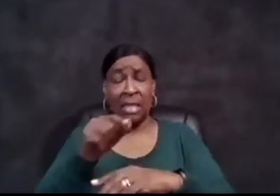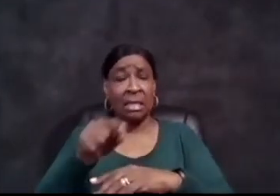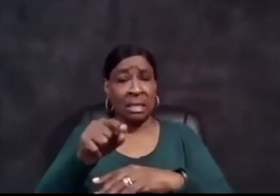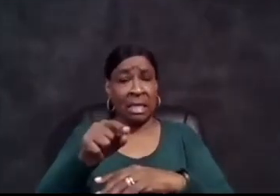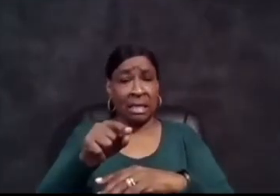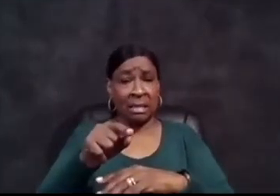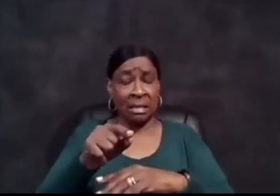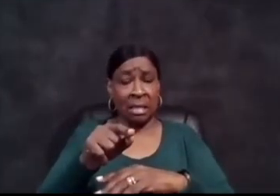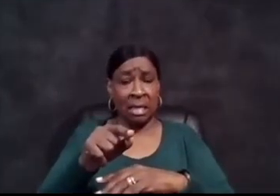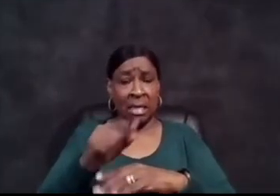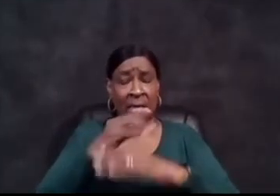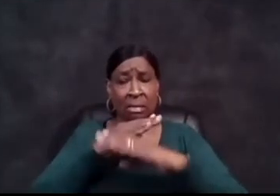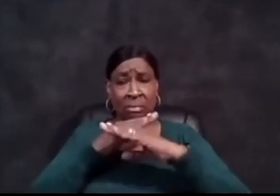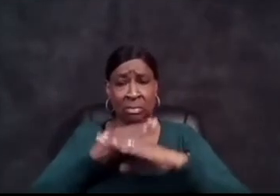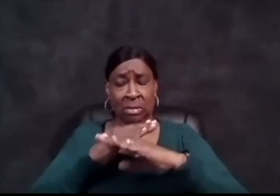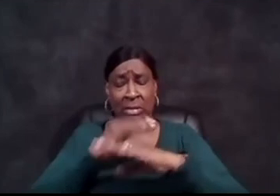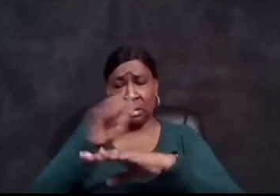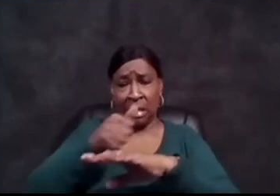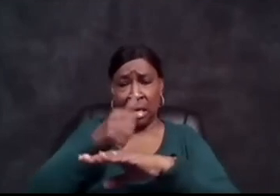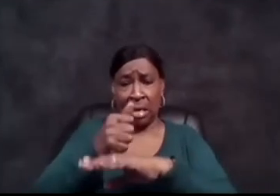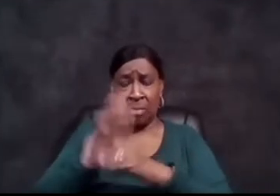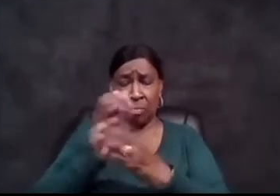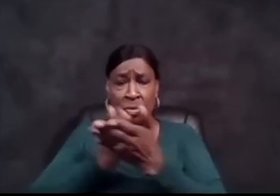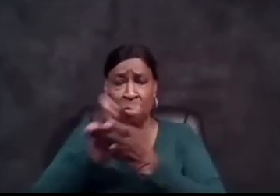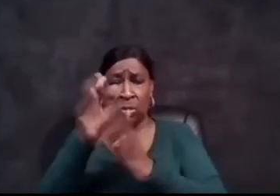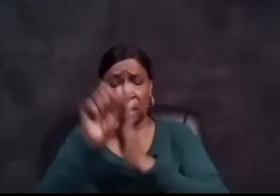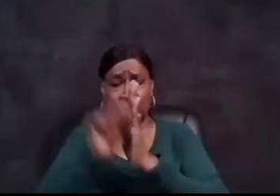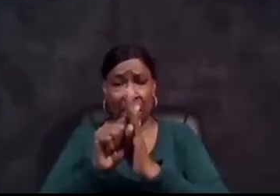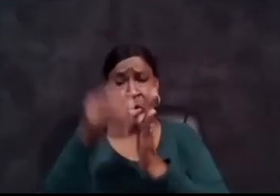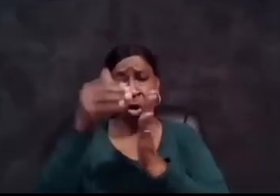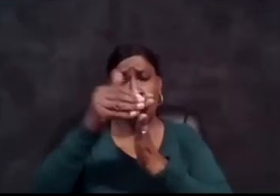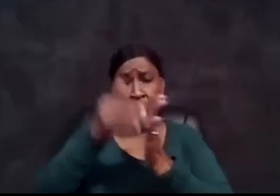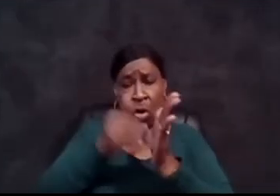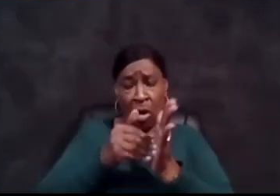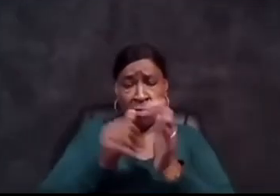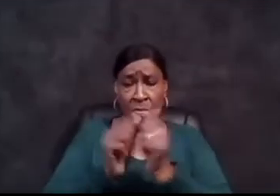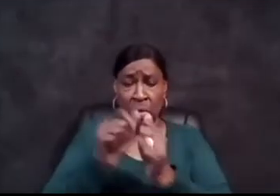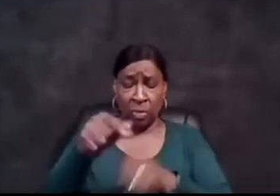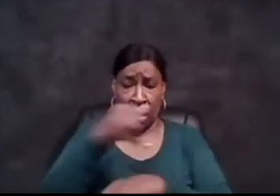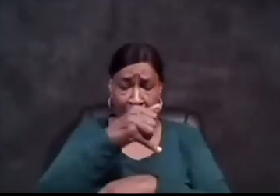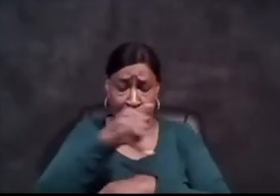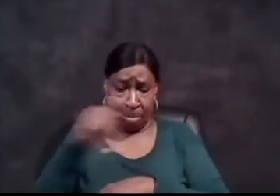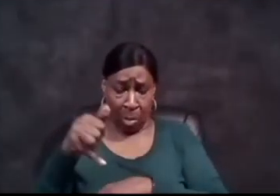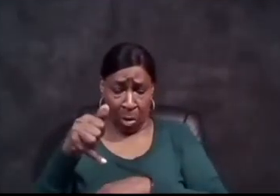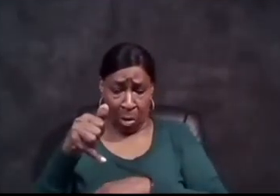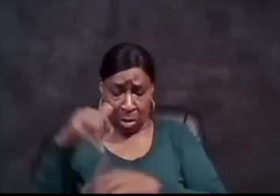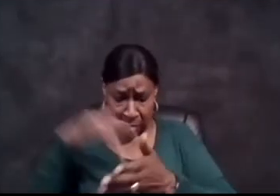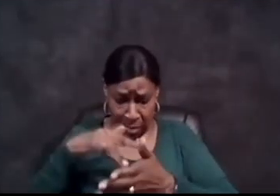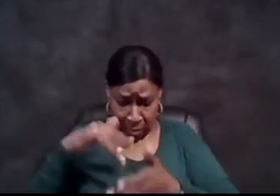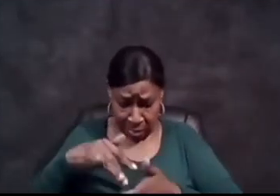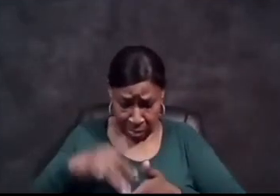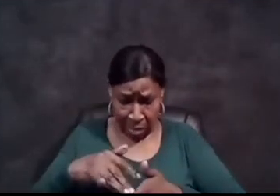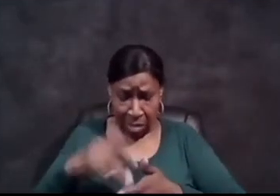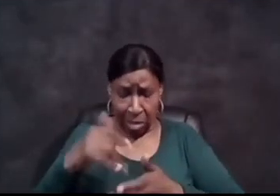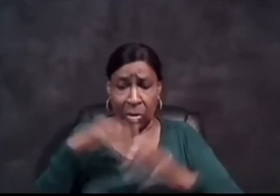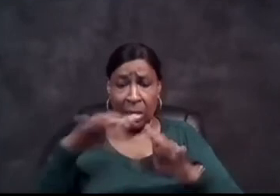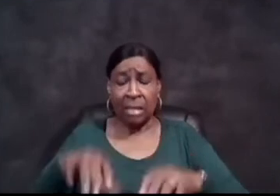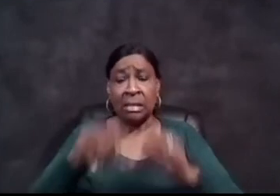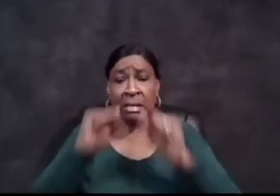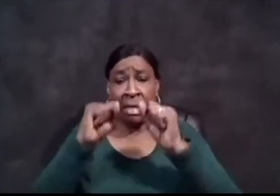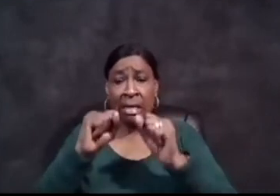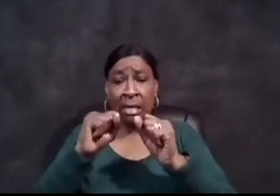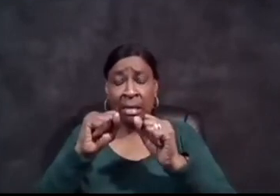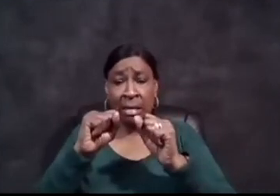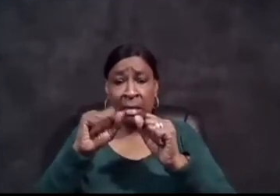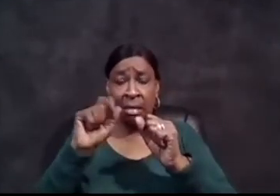ways. It's oftentimes with border scholarship, we take the discourses of policymakers and